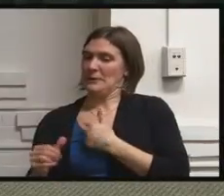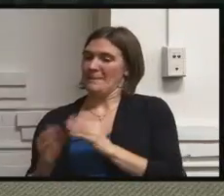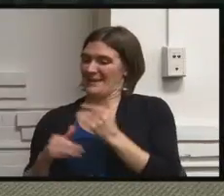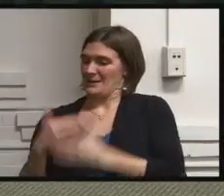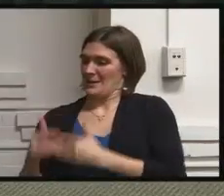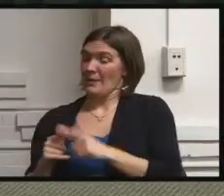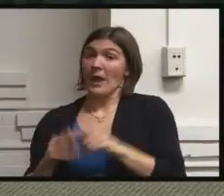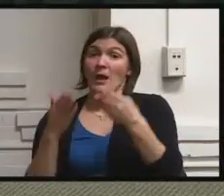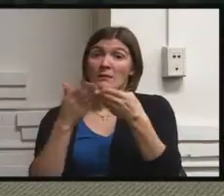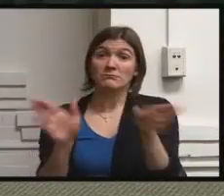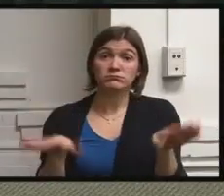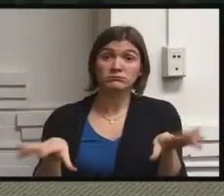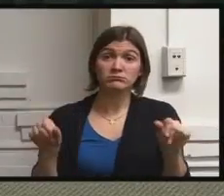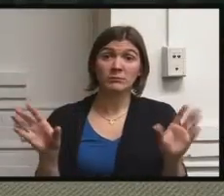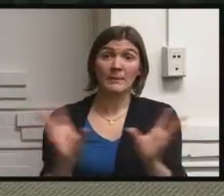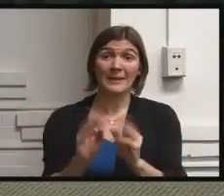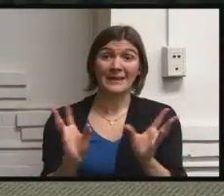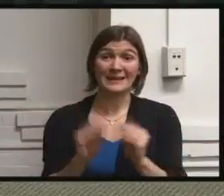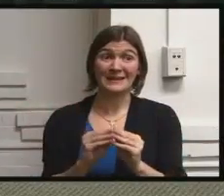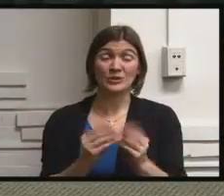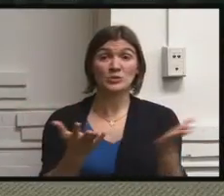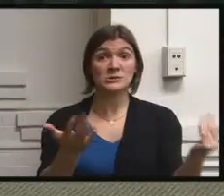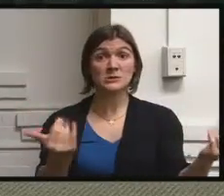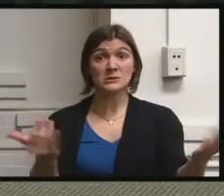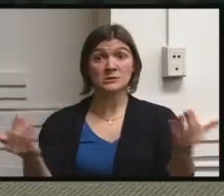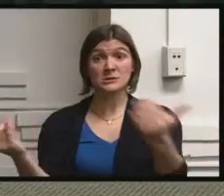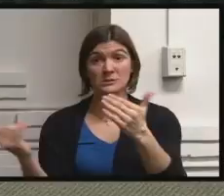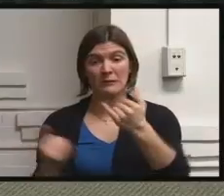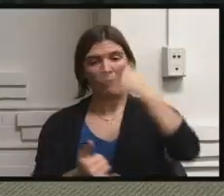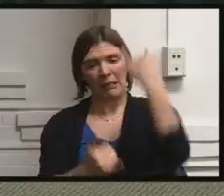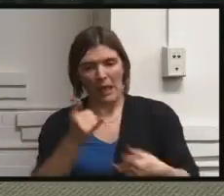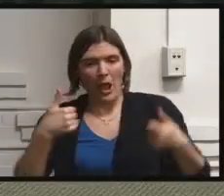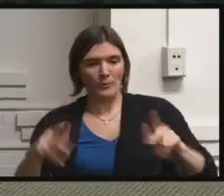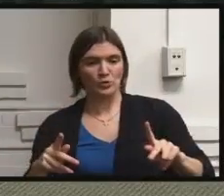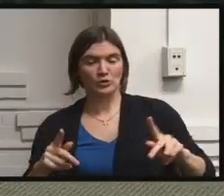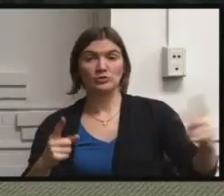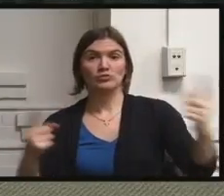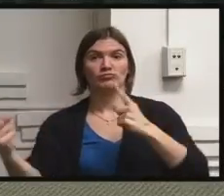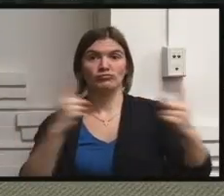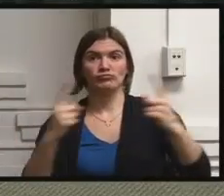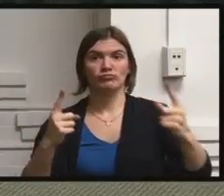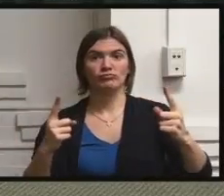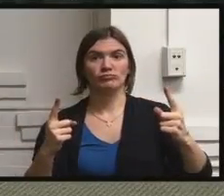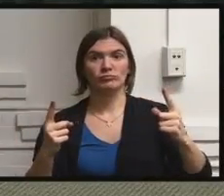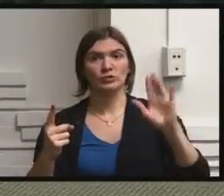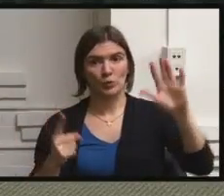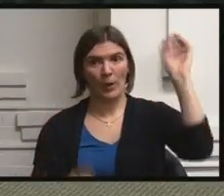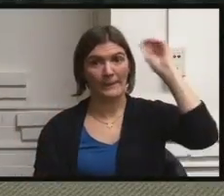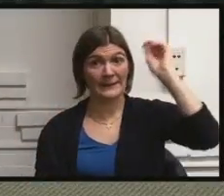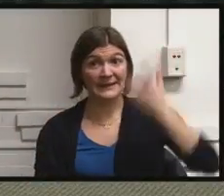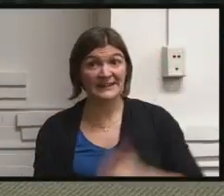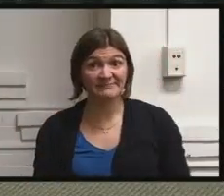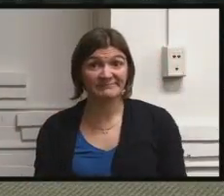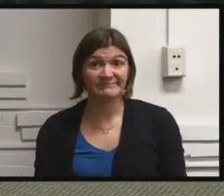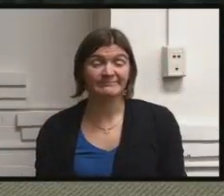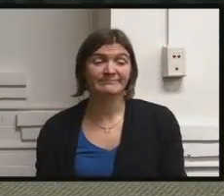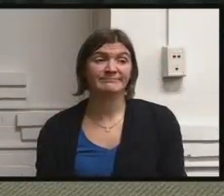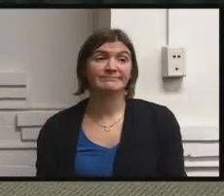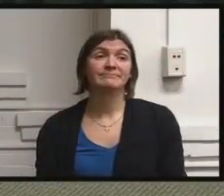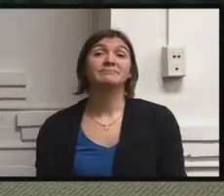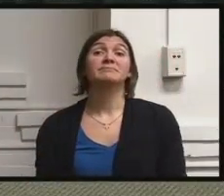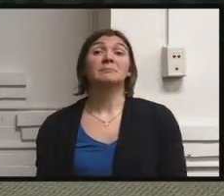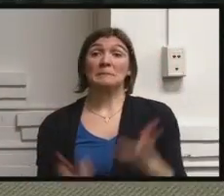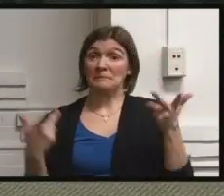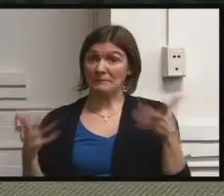specific topics, in order to give everybody an opportunity to come out and say what they think about what we should be doing going forward. And